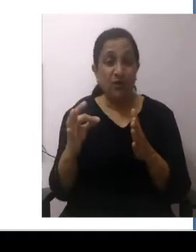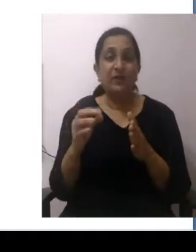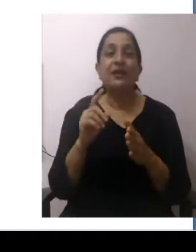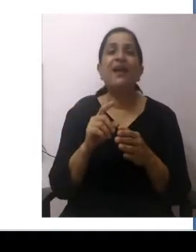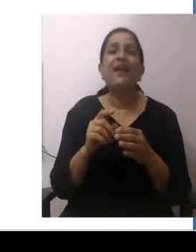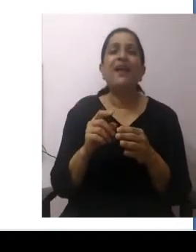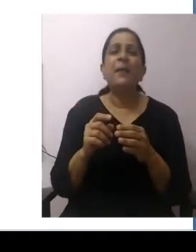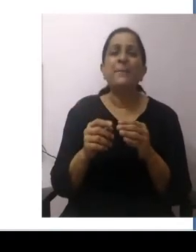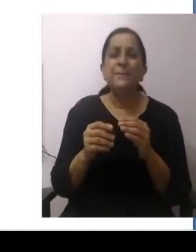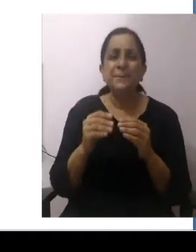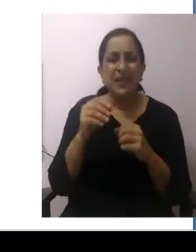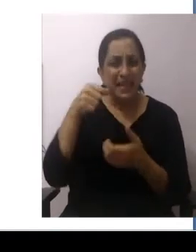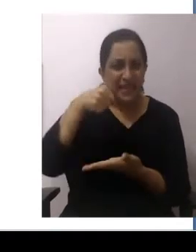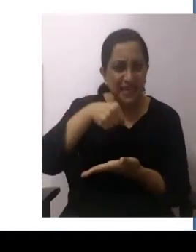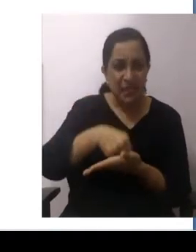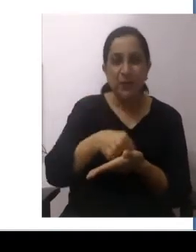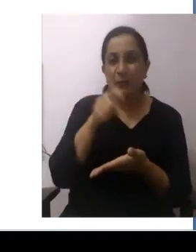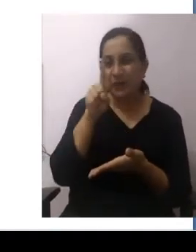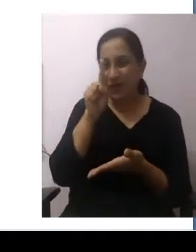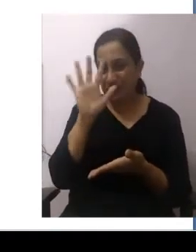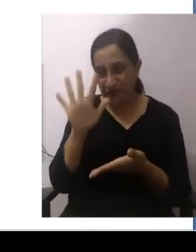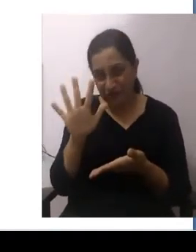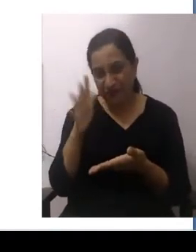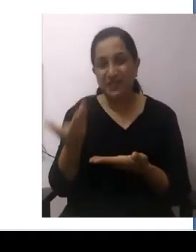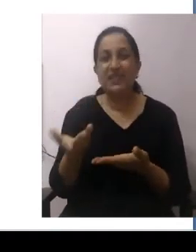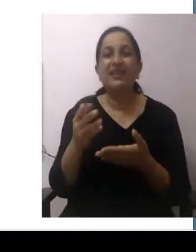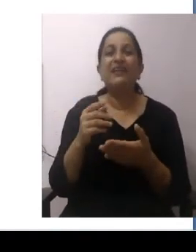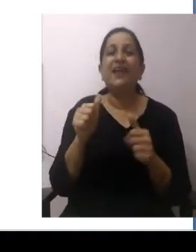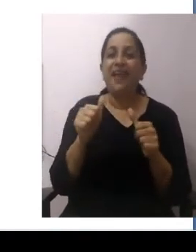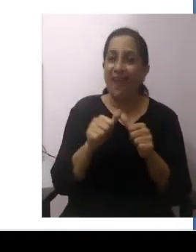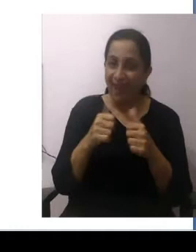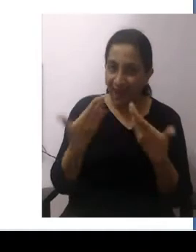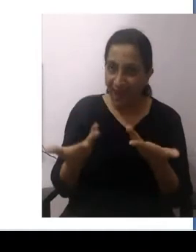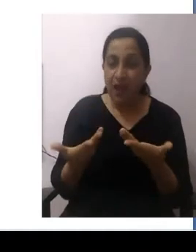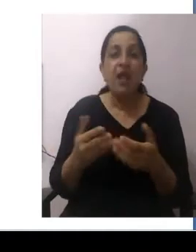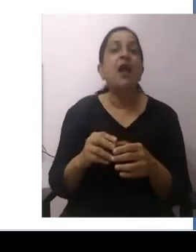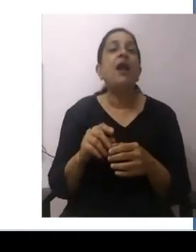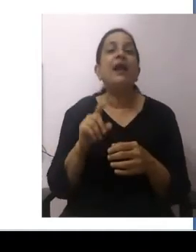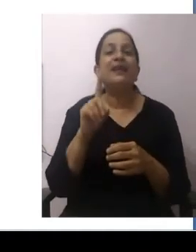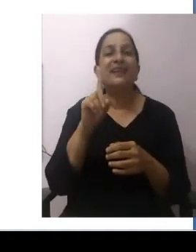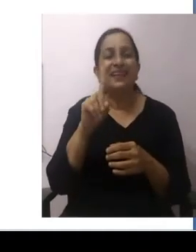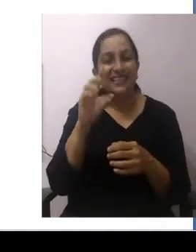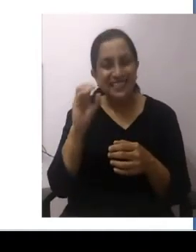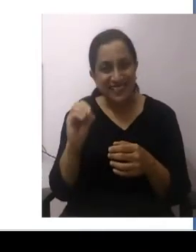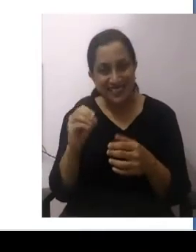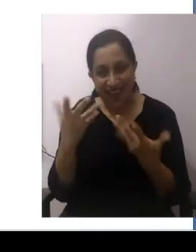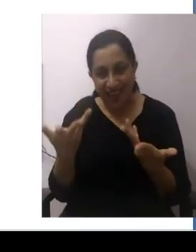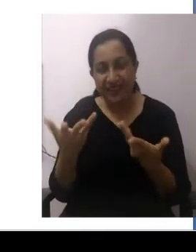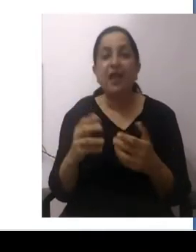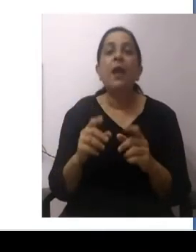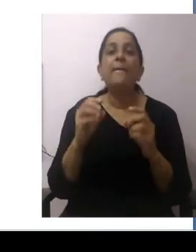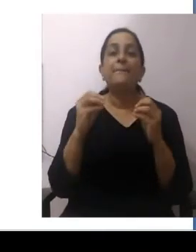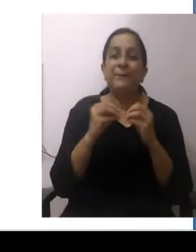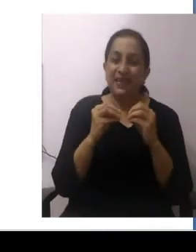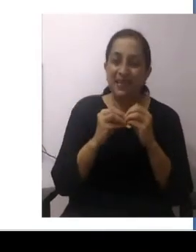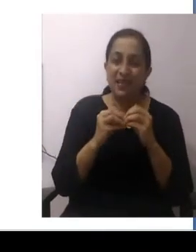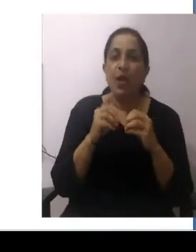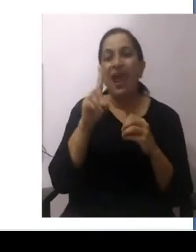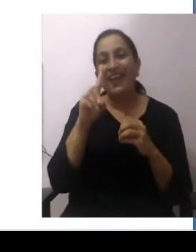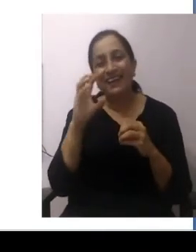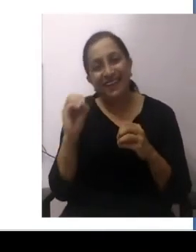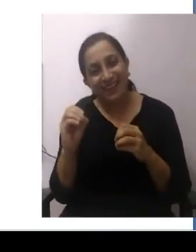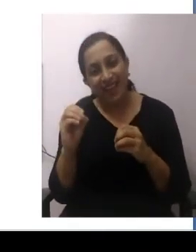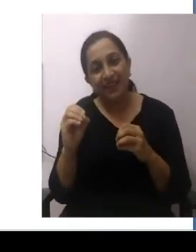A, 12 marks from section B, 10 marks from section C. On an average, you can score 37